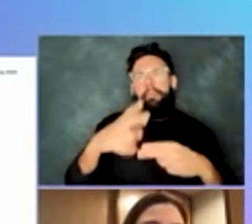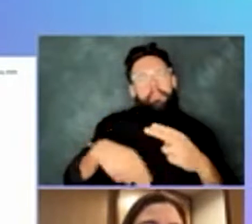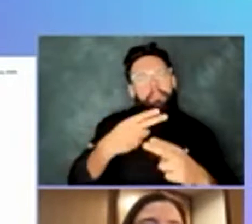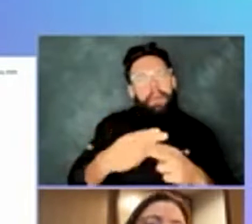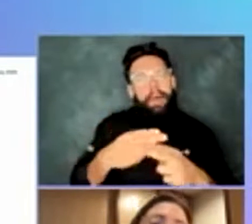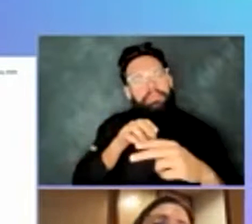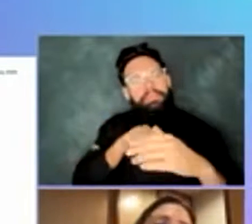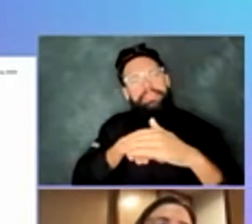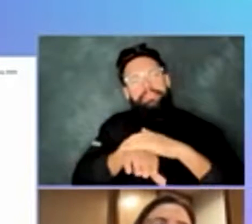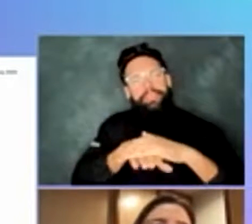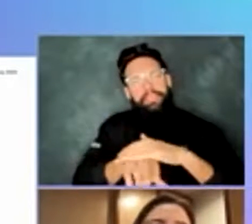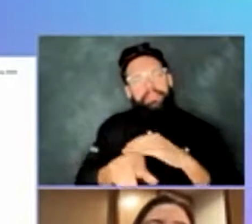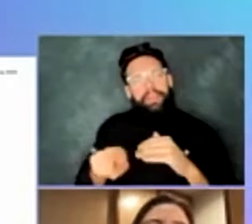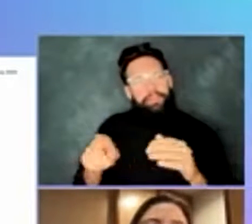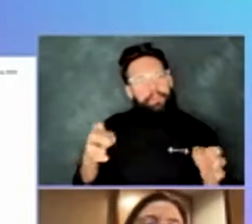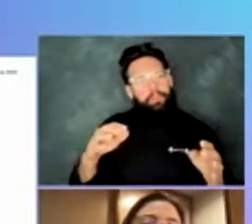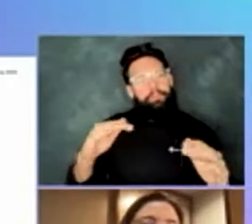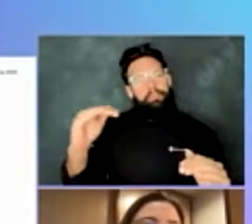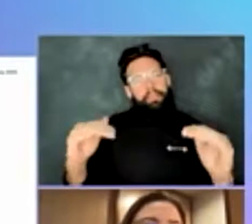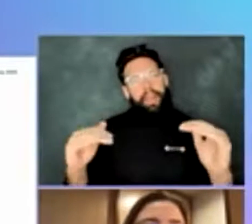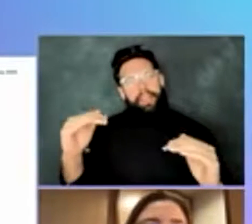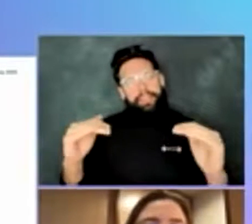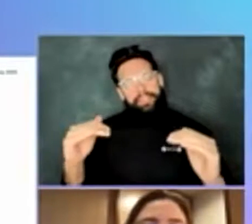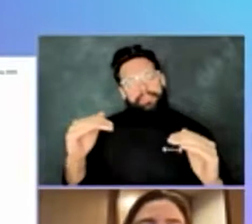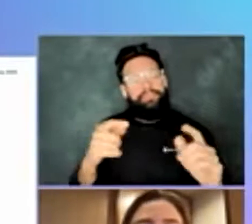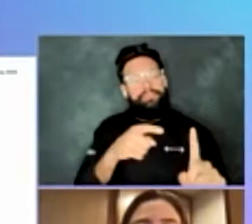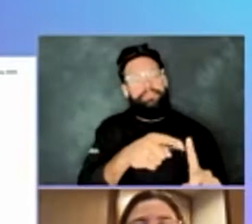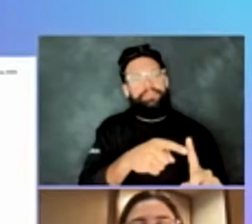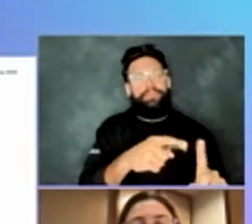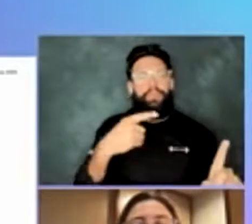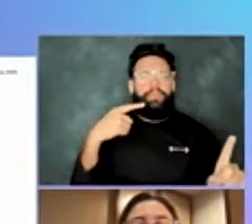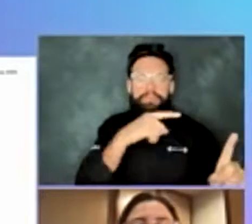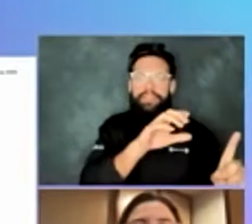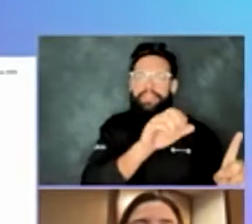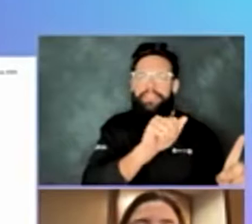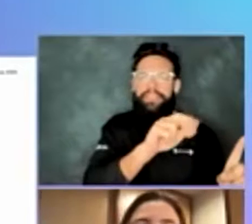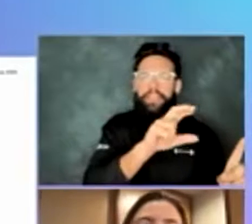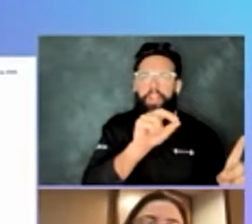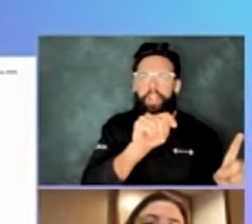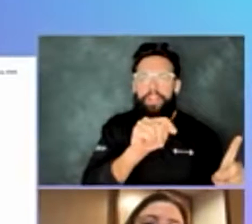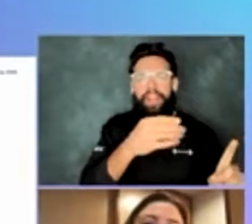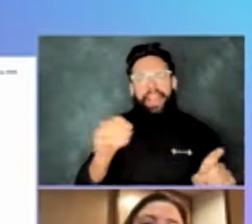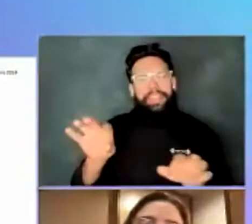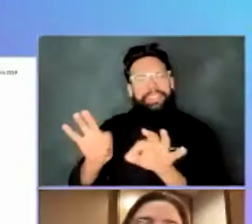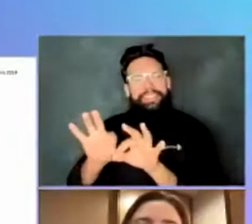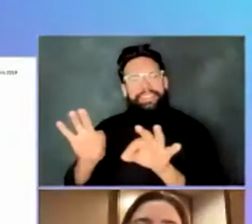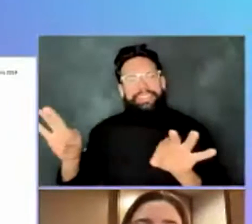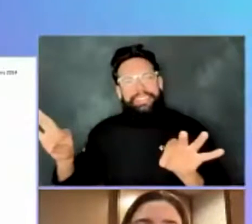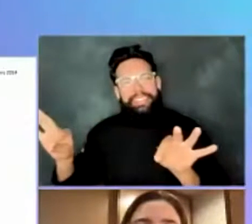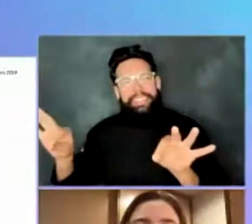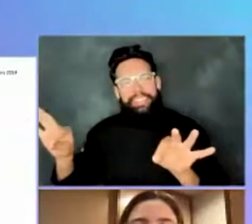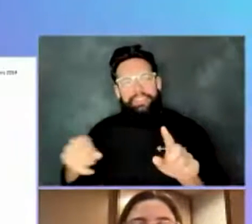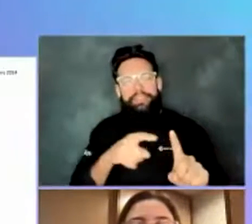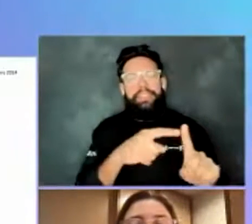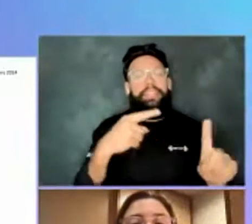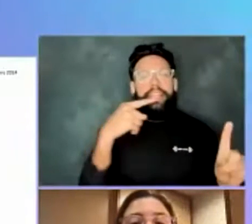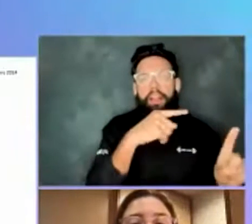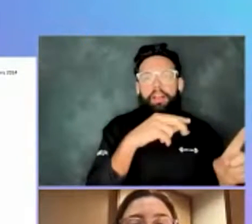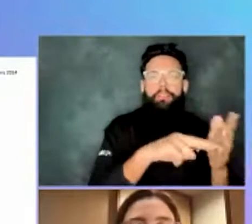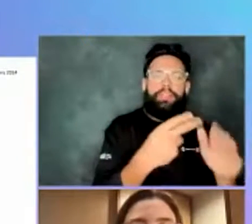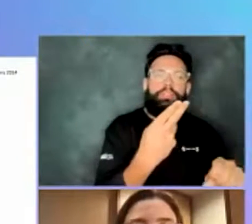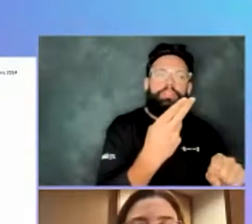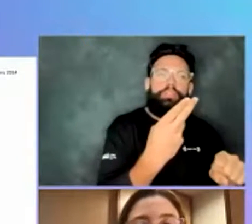and the stick. So the carrot is the human-first approach. This is sharing user stories, sharing customer feedback,